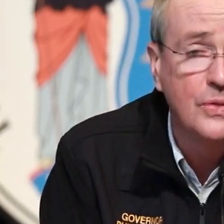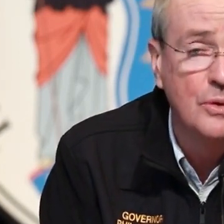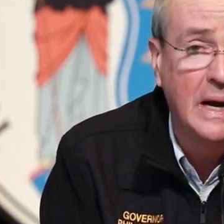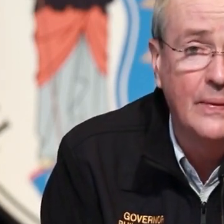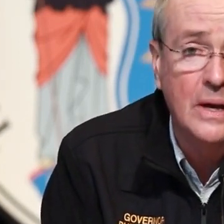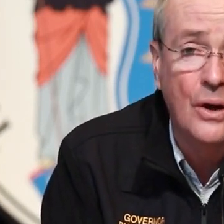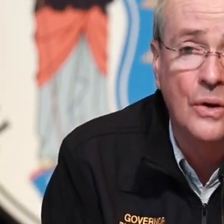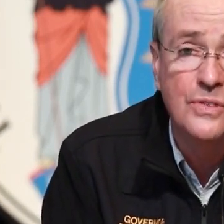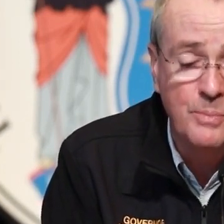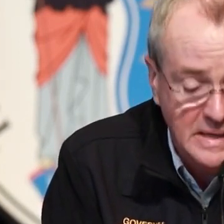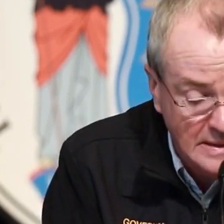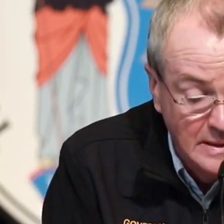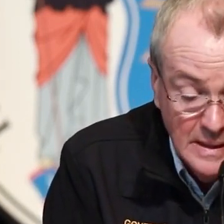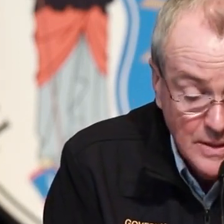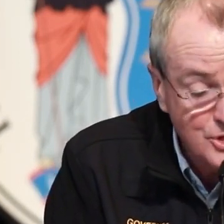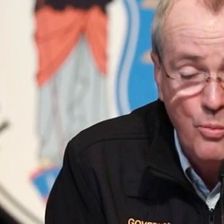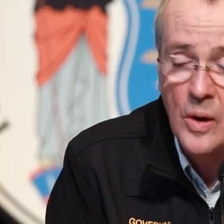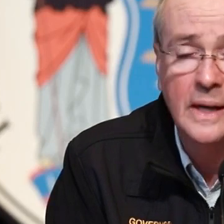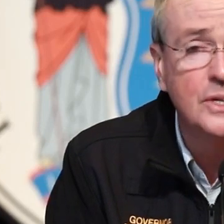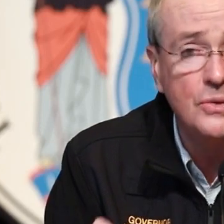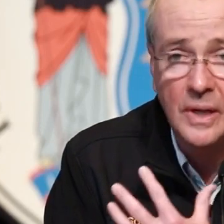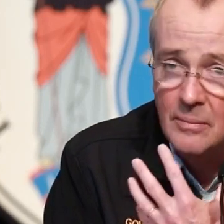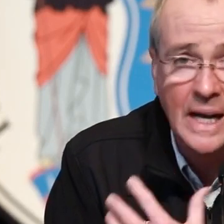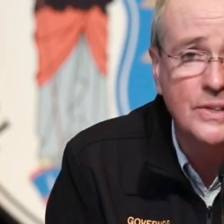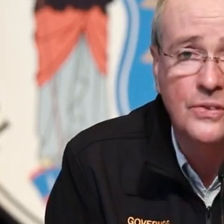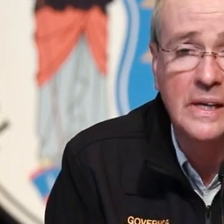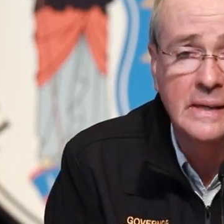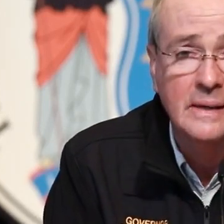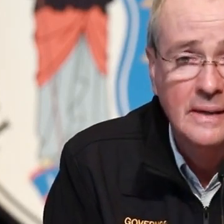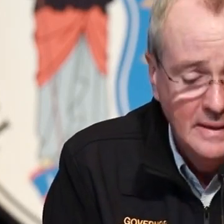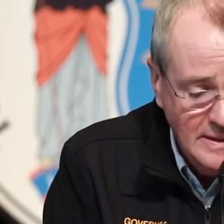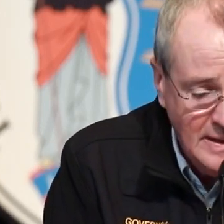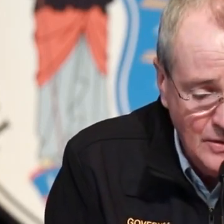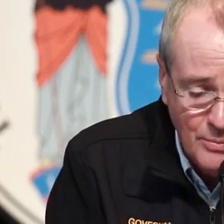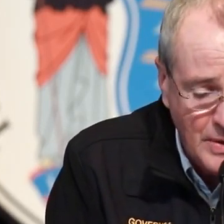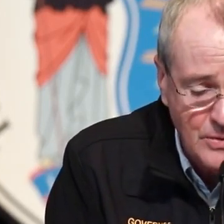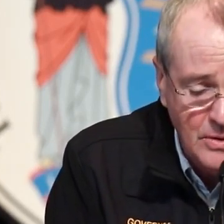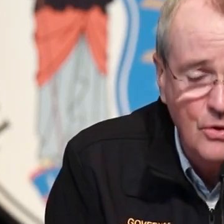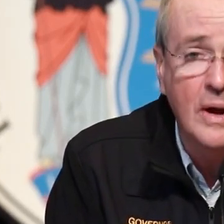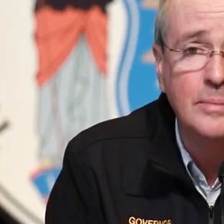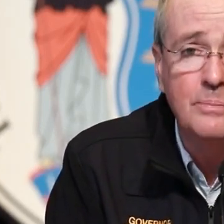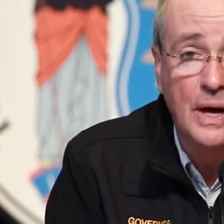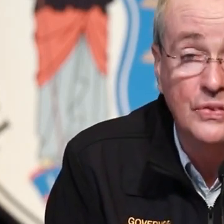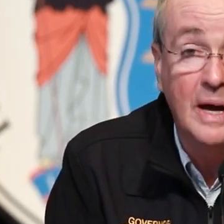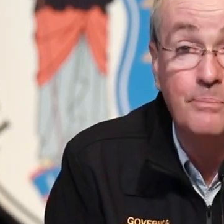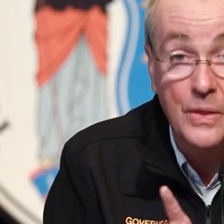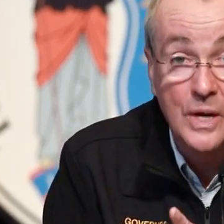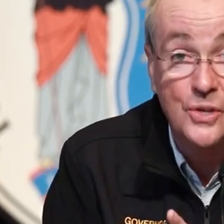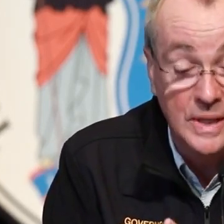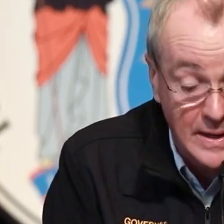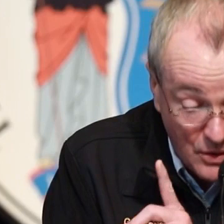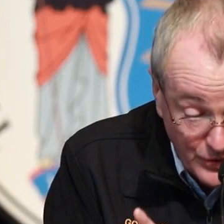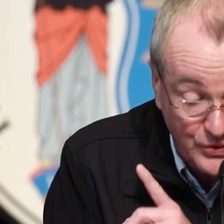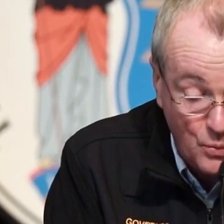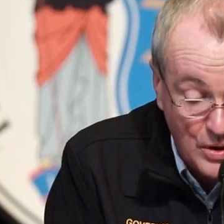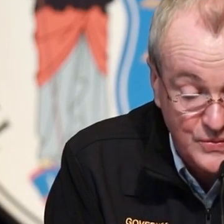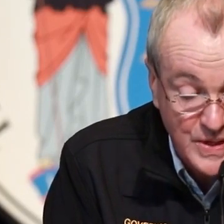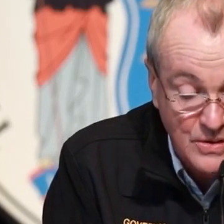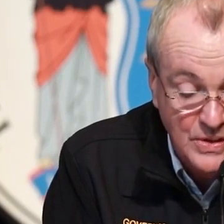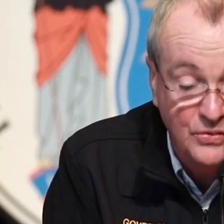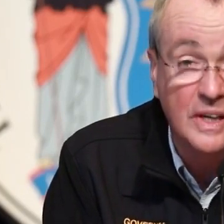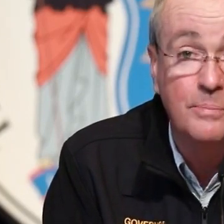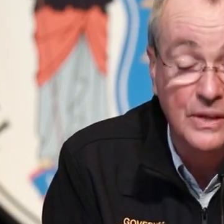Juliana, with whom I had the honor of speaking this morning, and as you can imagine, she and her brother are incredibly busted up. By the way, Juliana also